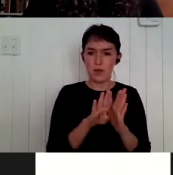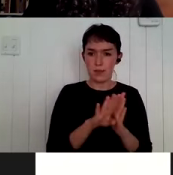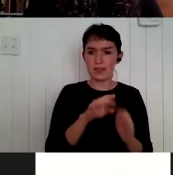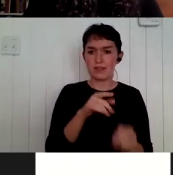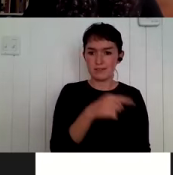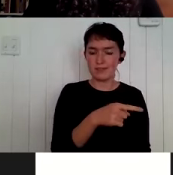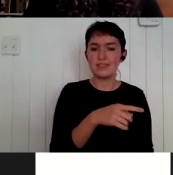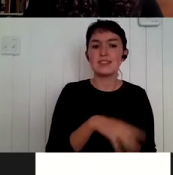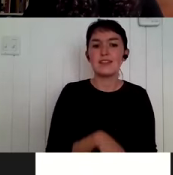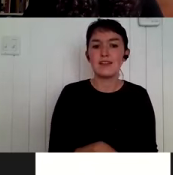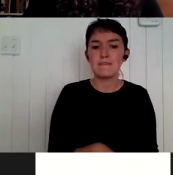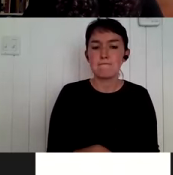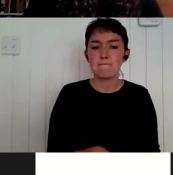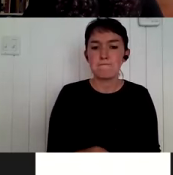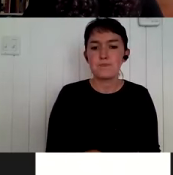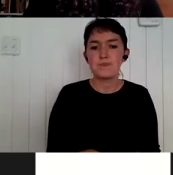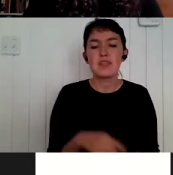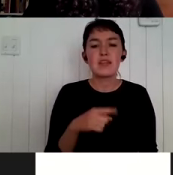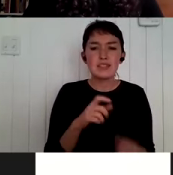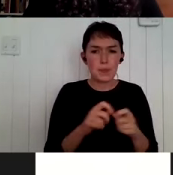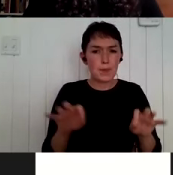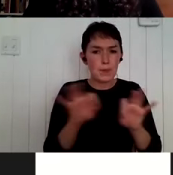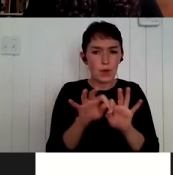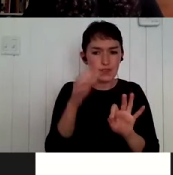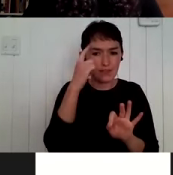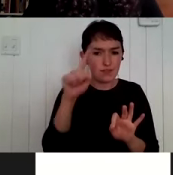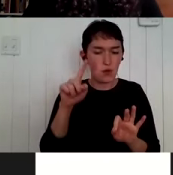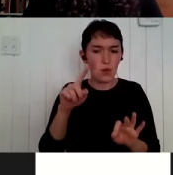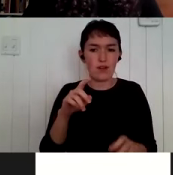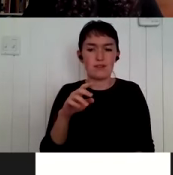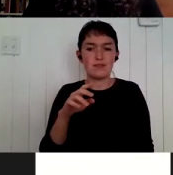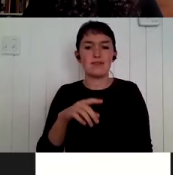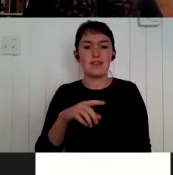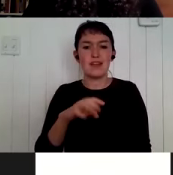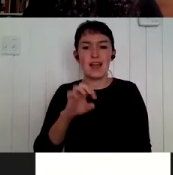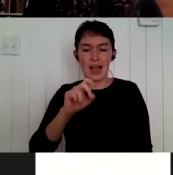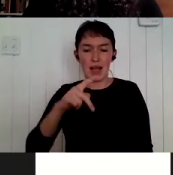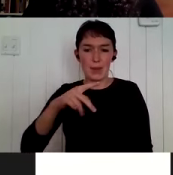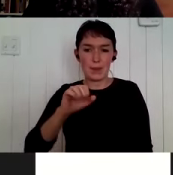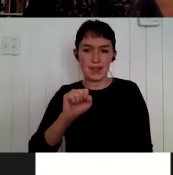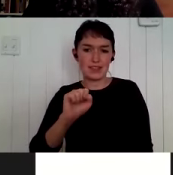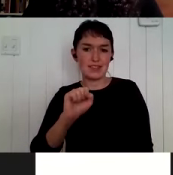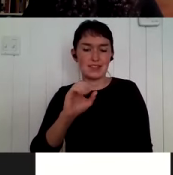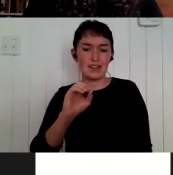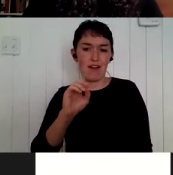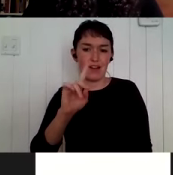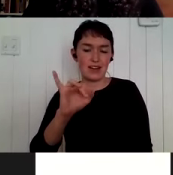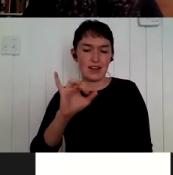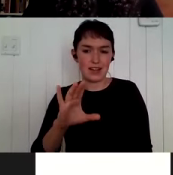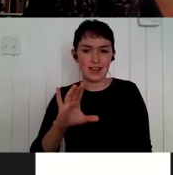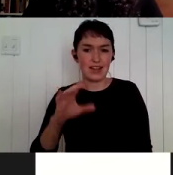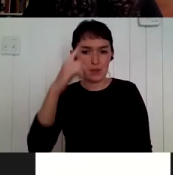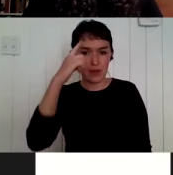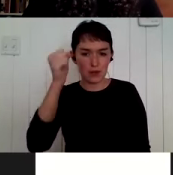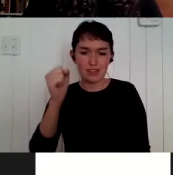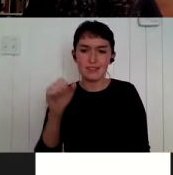especially important for episodic memories, that ability, to like recall what your high school graduation looked like, or your 30th birthday